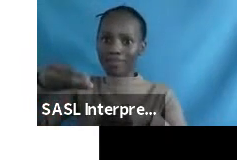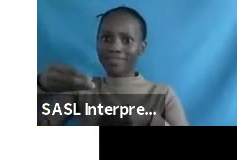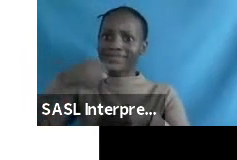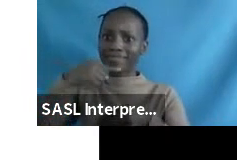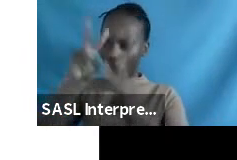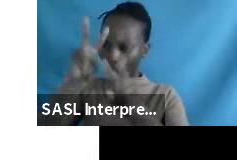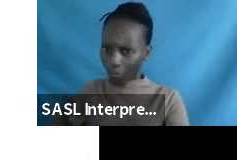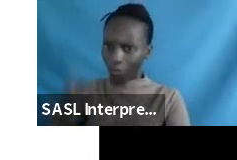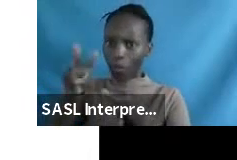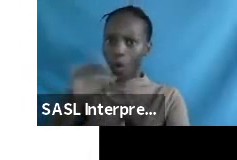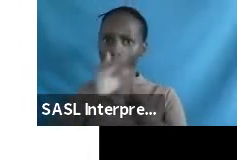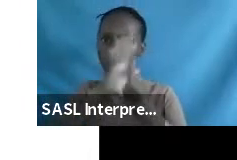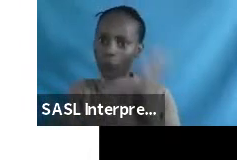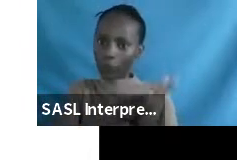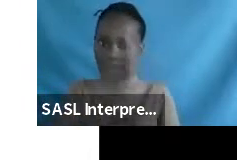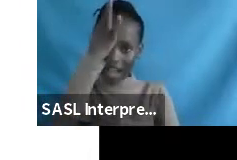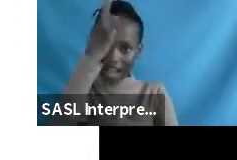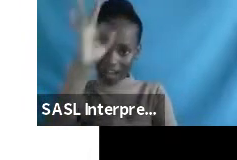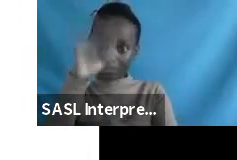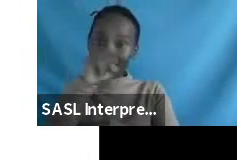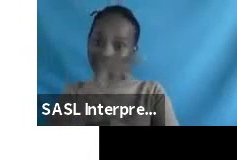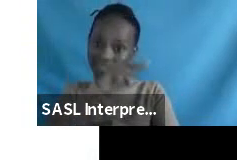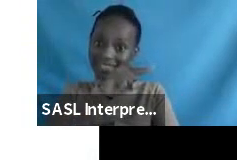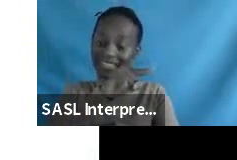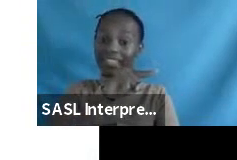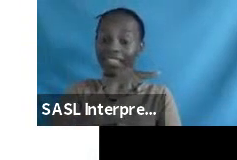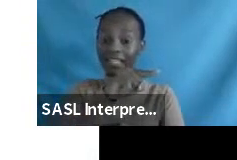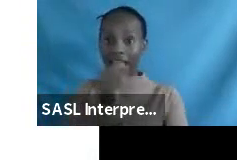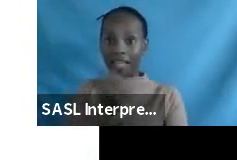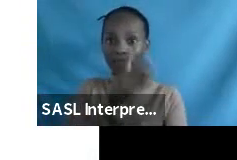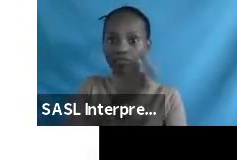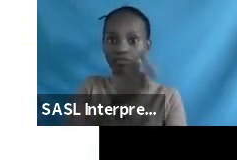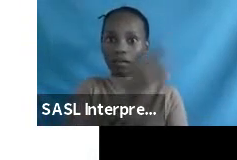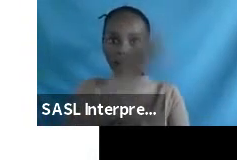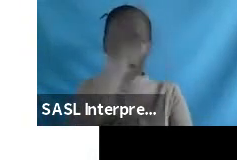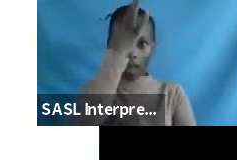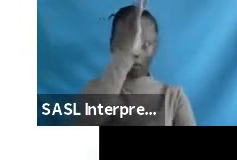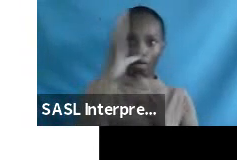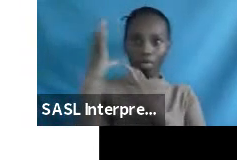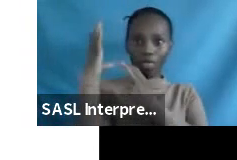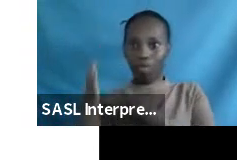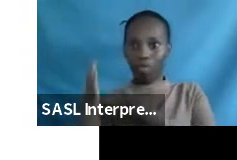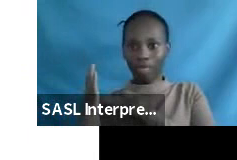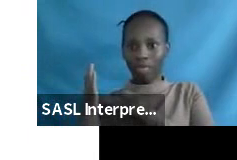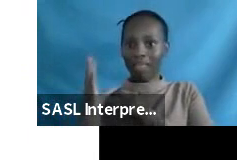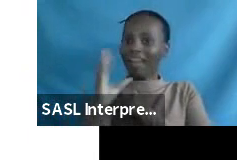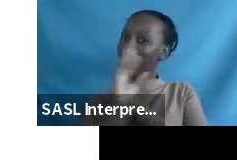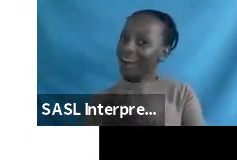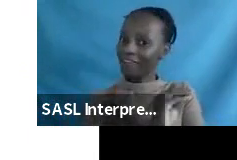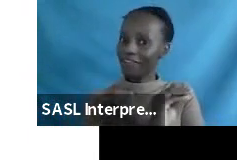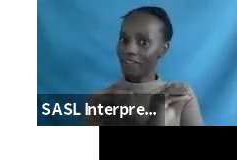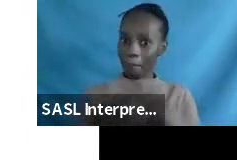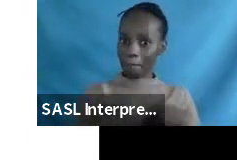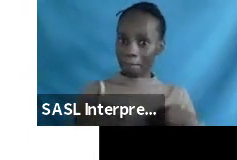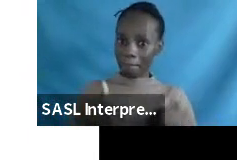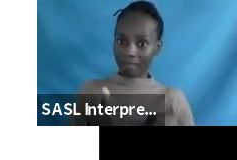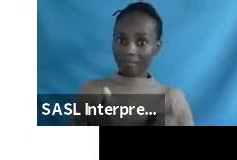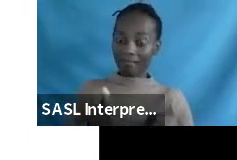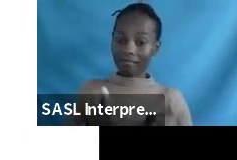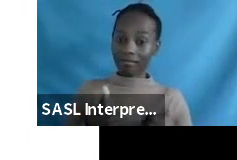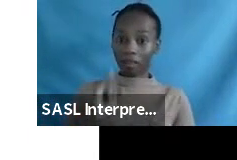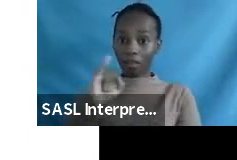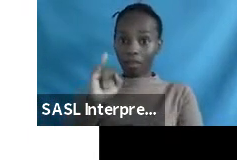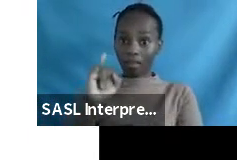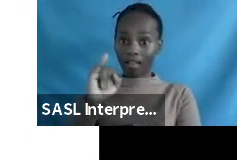to take. And they put the burden on the government to deal with the consequences of bad health. They also undermine